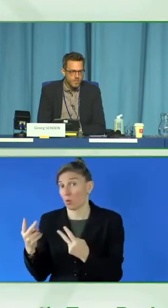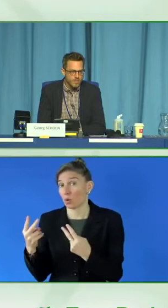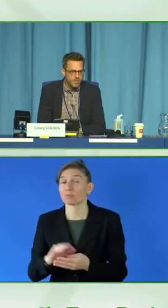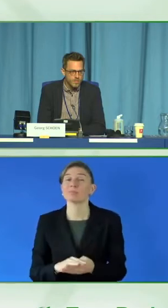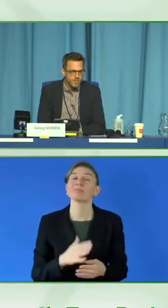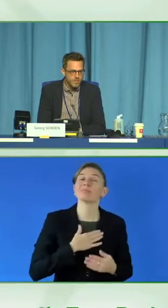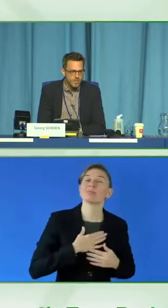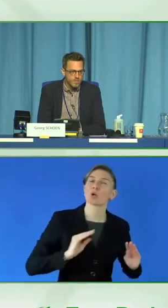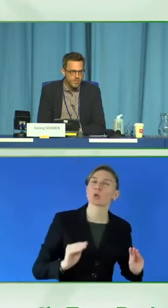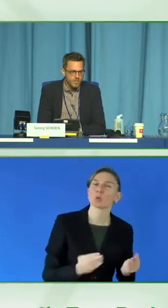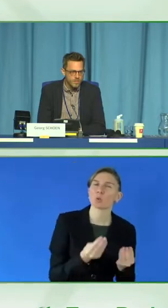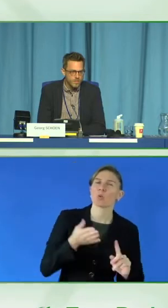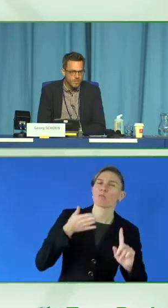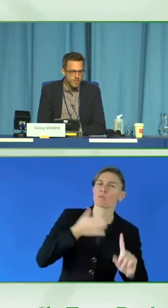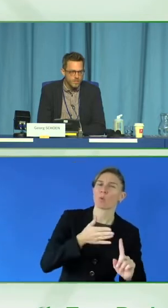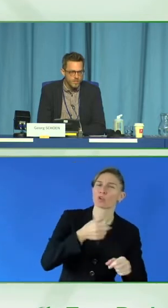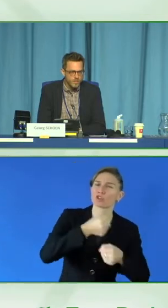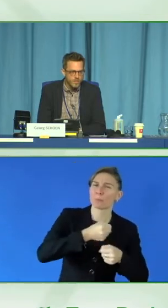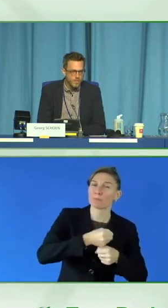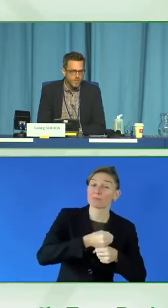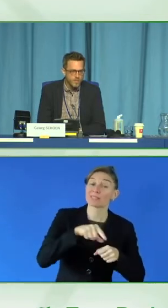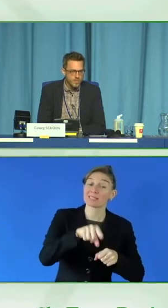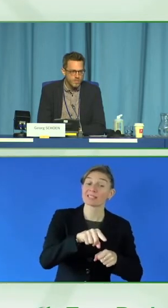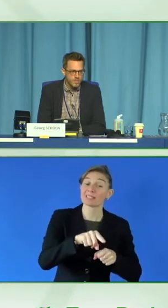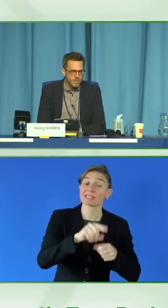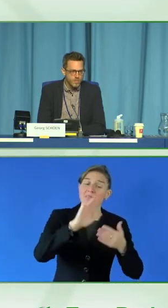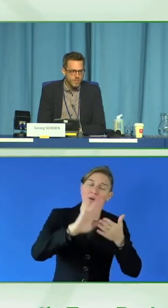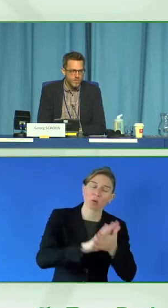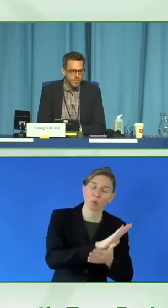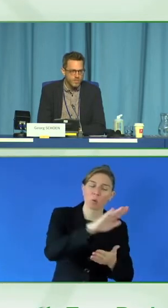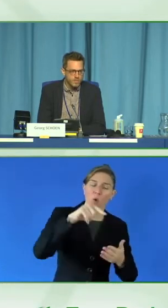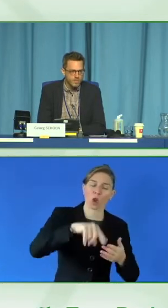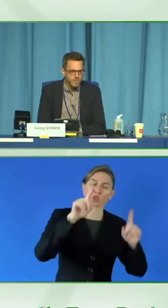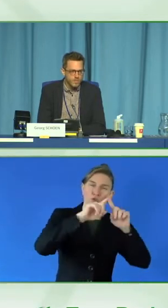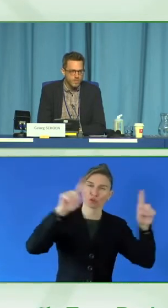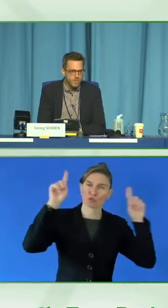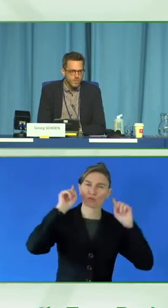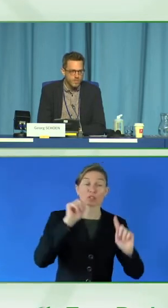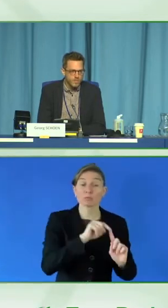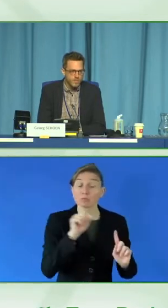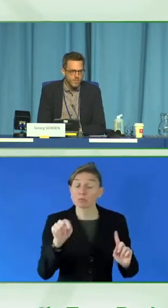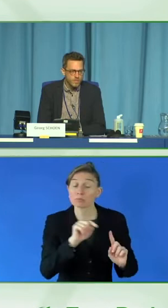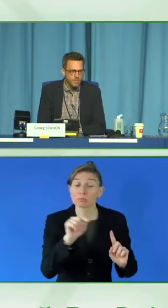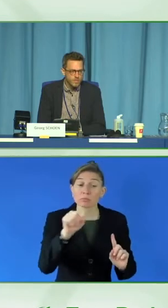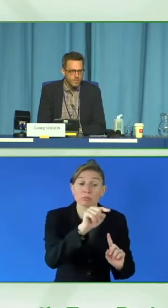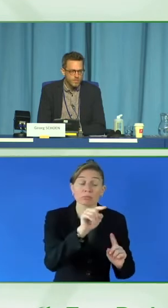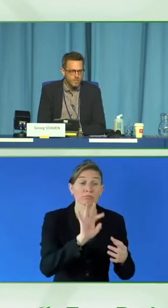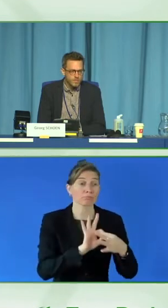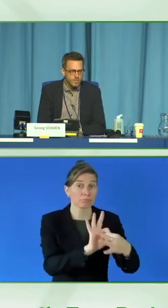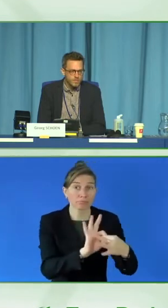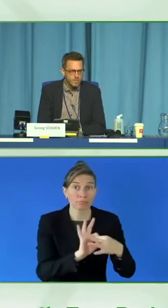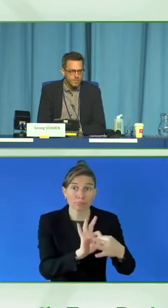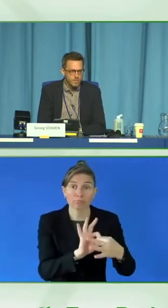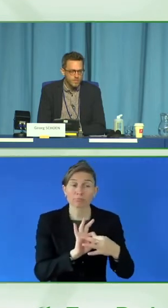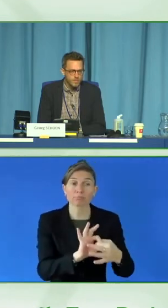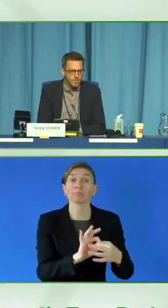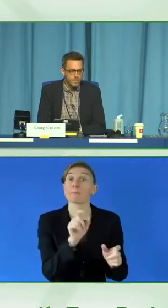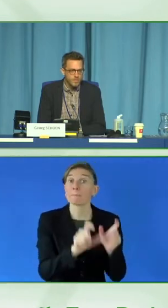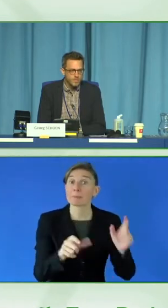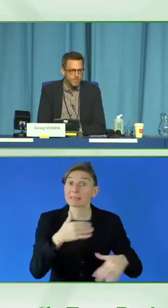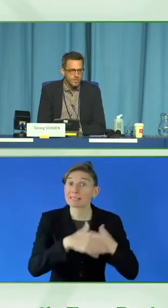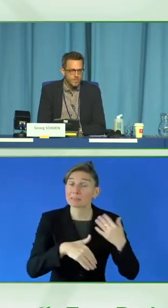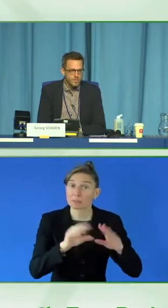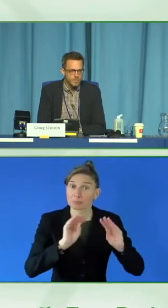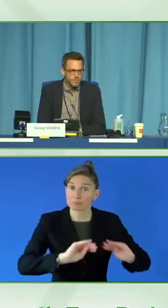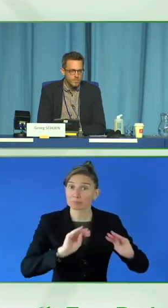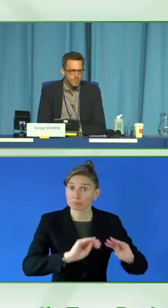program, where we work with colleges and universities and the educated persons with disabilities, we do several